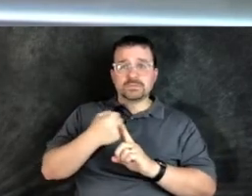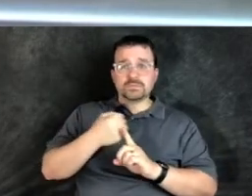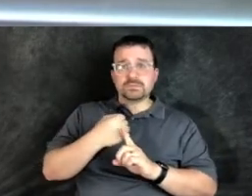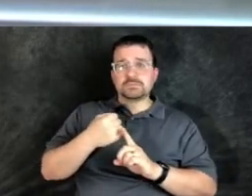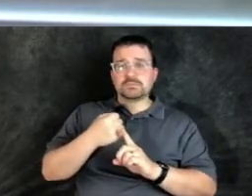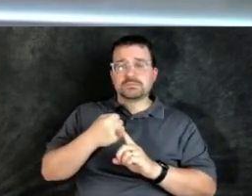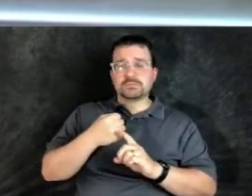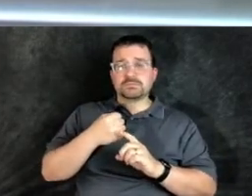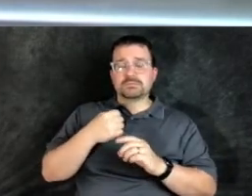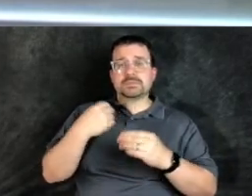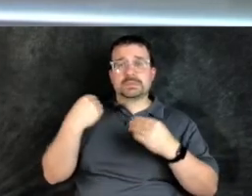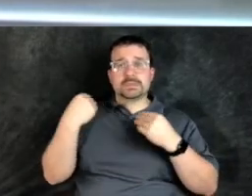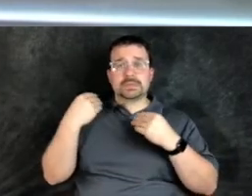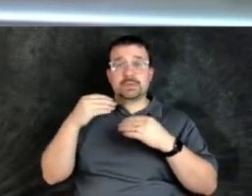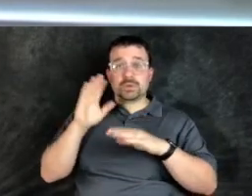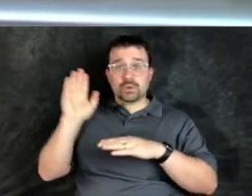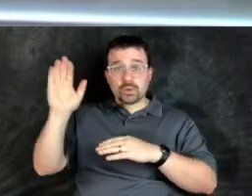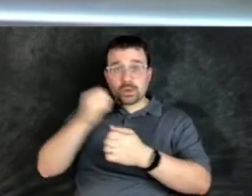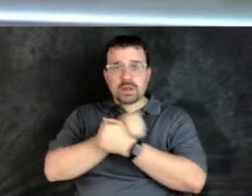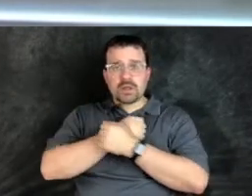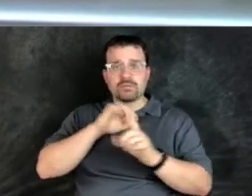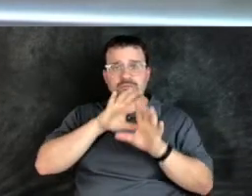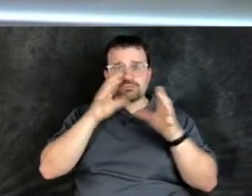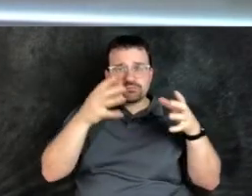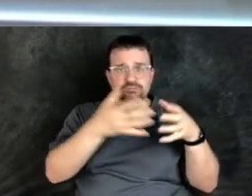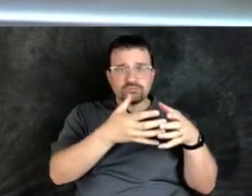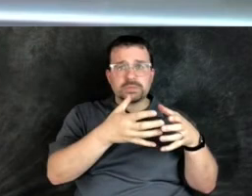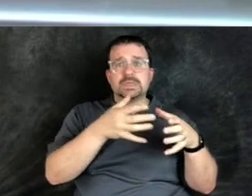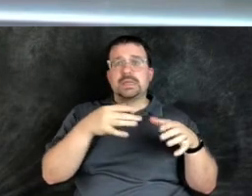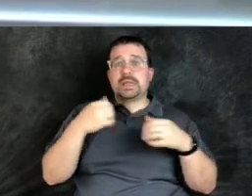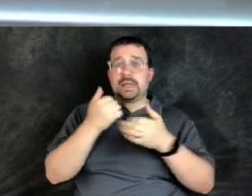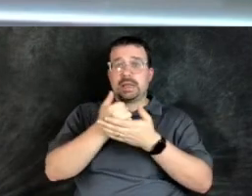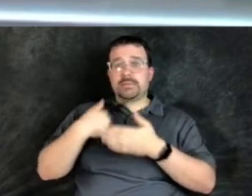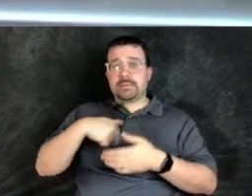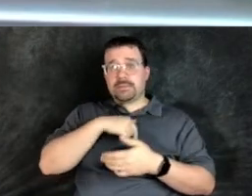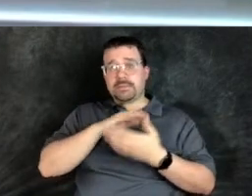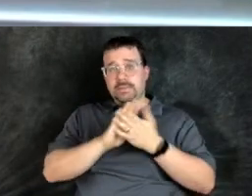envelop them in your love and help us to be their community.